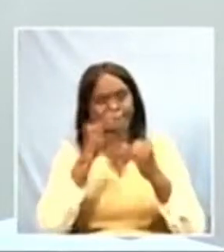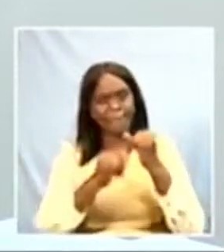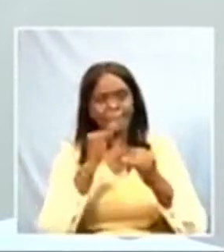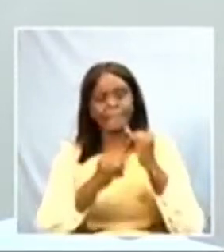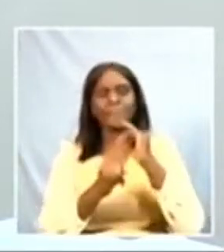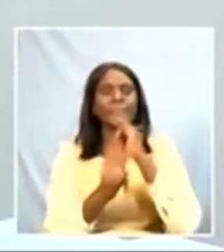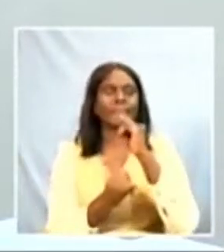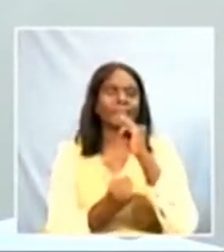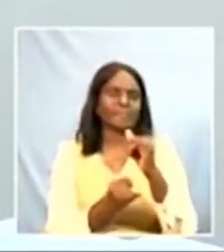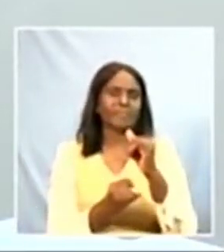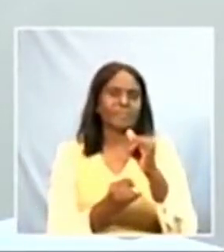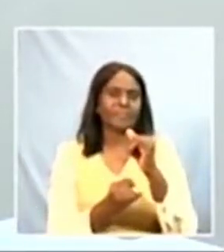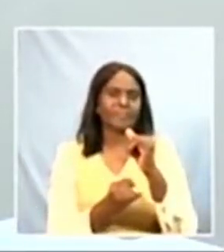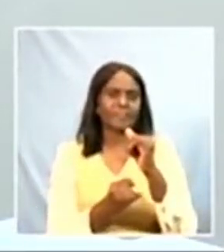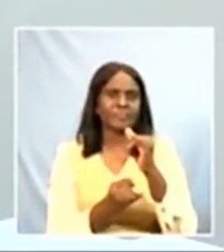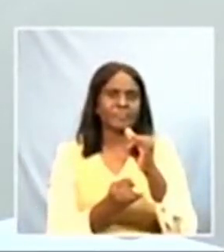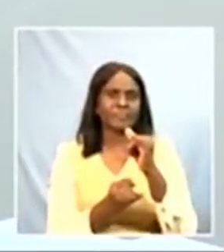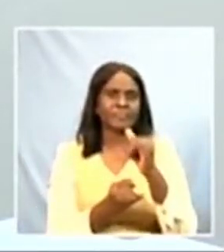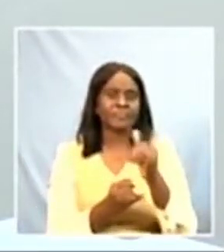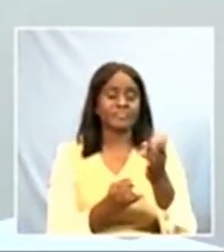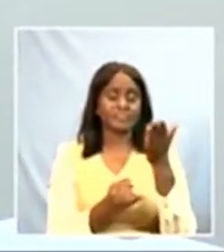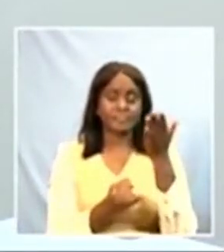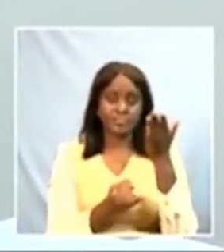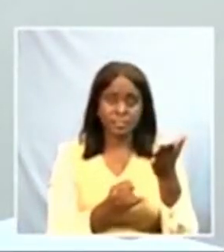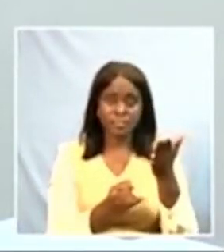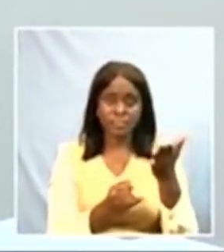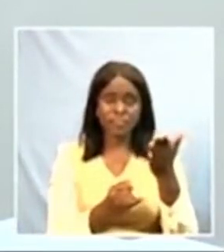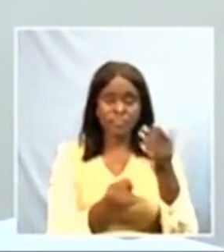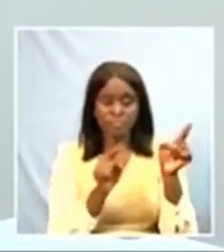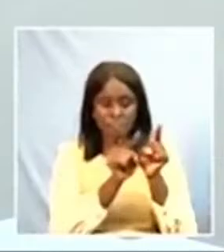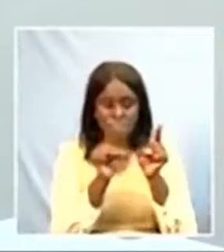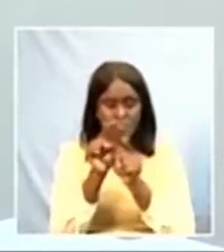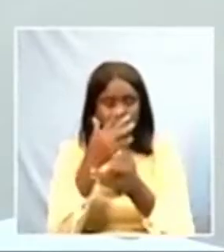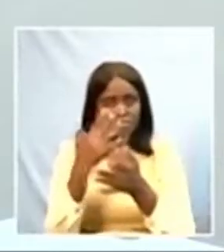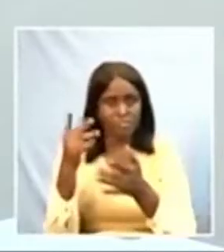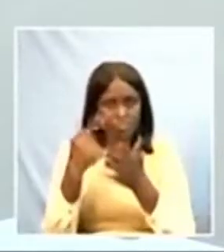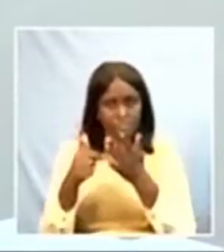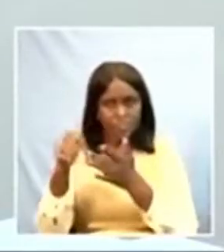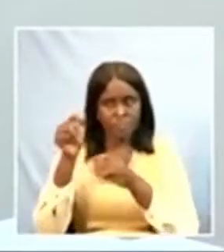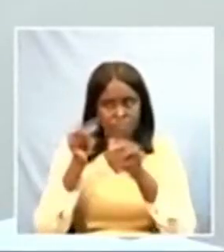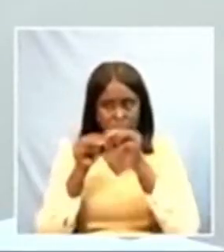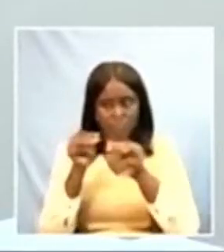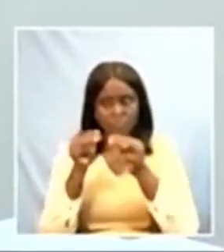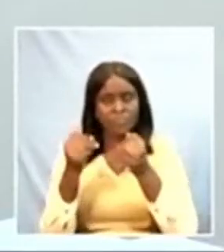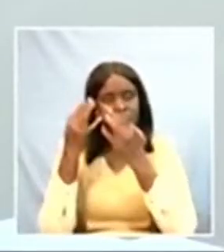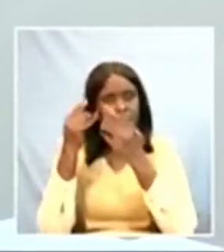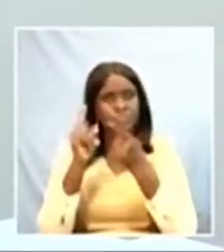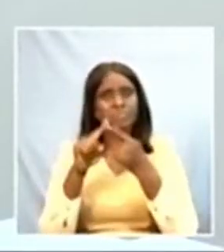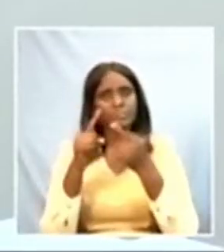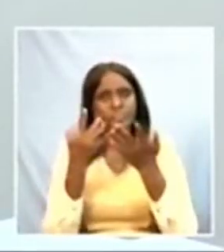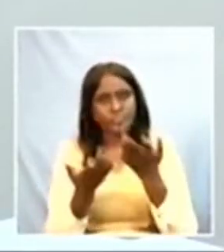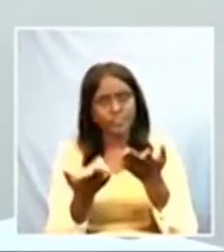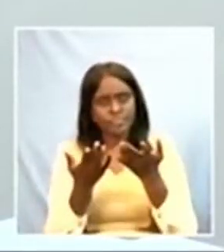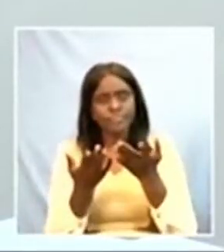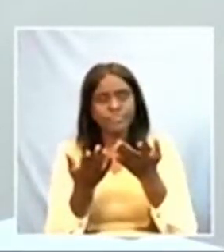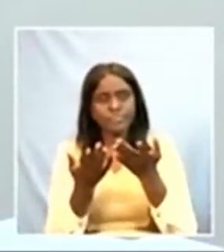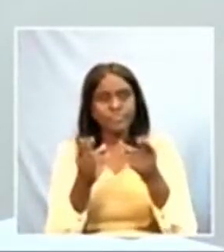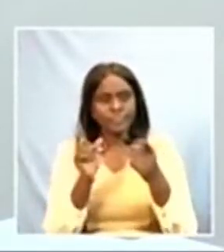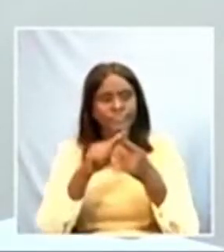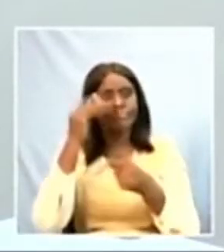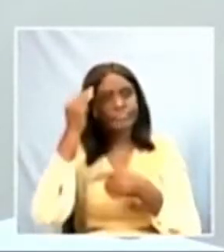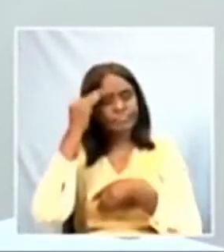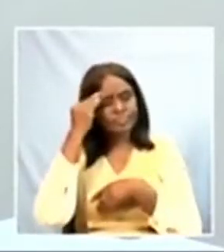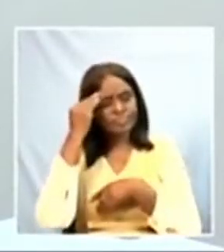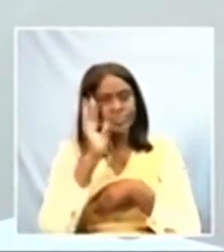completed, because it's also something that management also wishes to